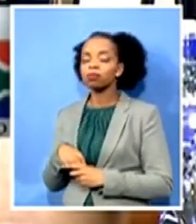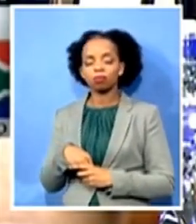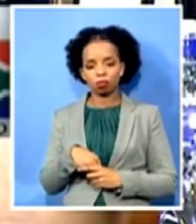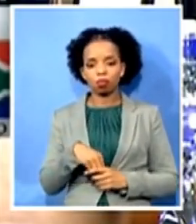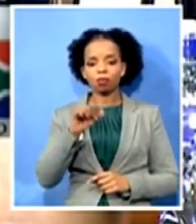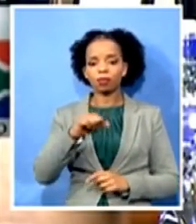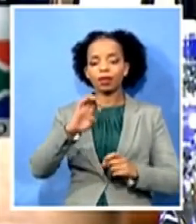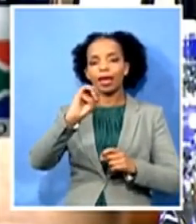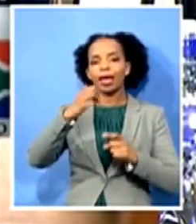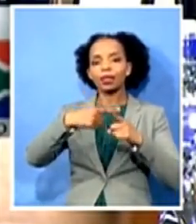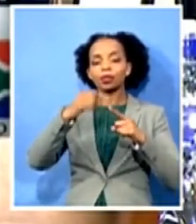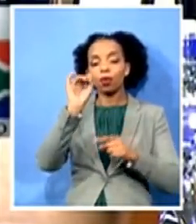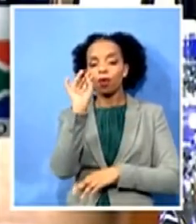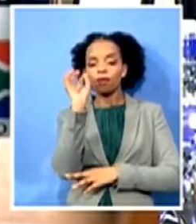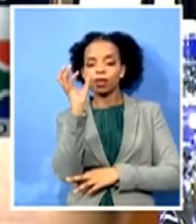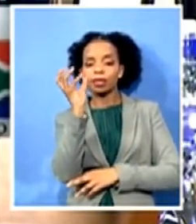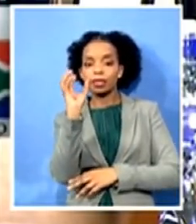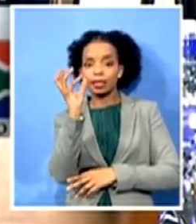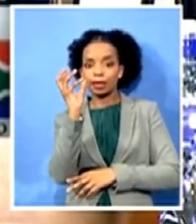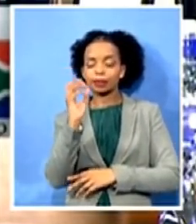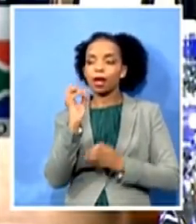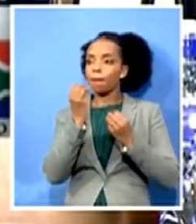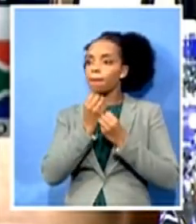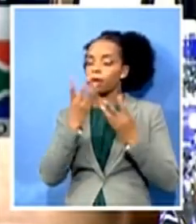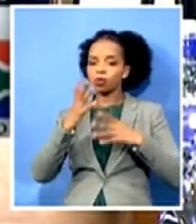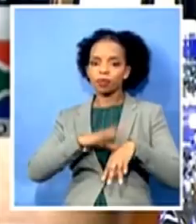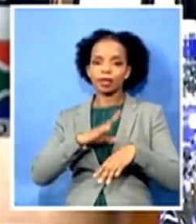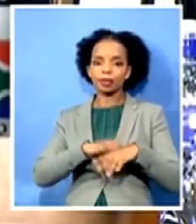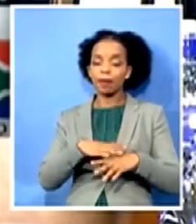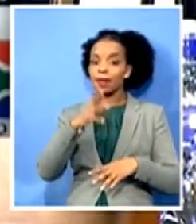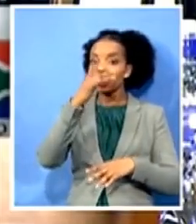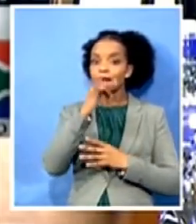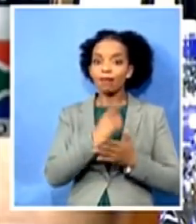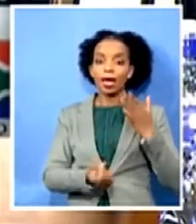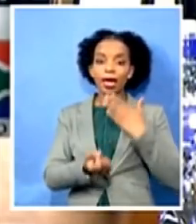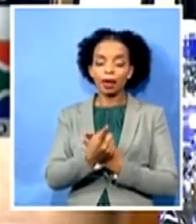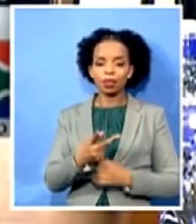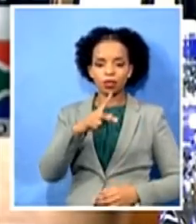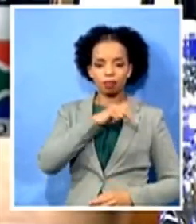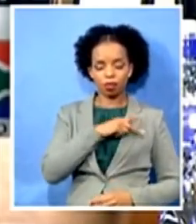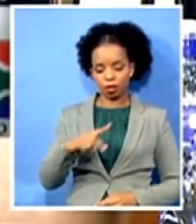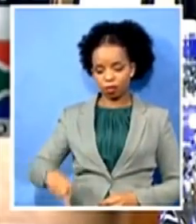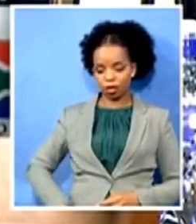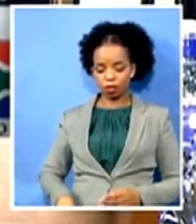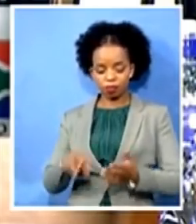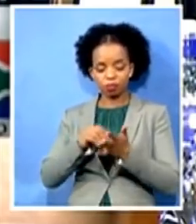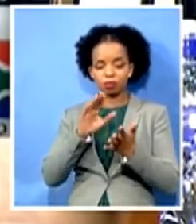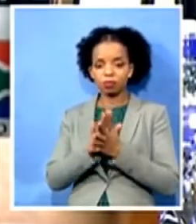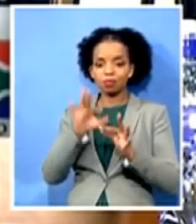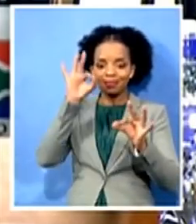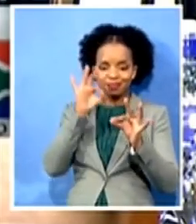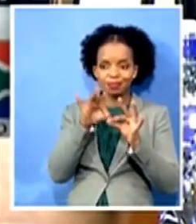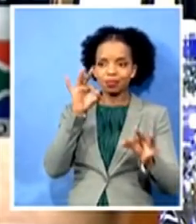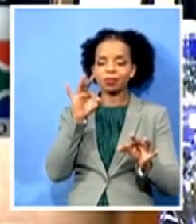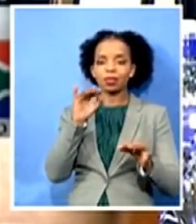Premier specify Yeah. that in this EXCO we will need only the